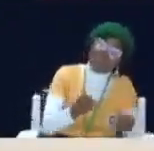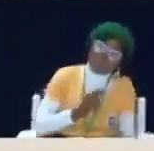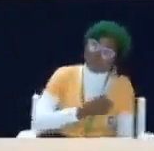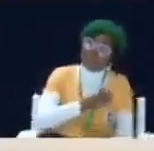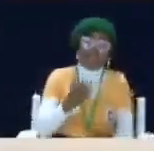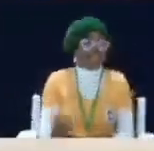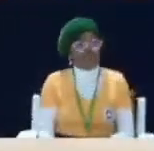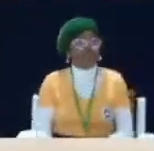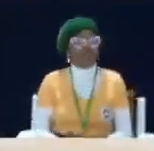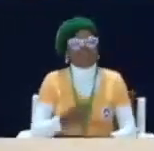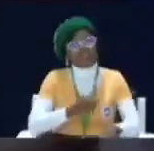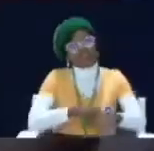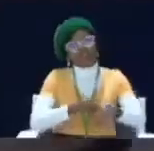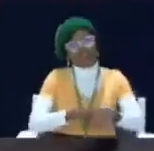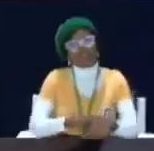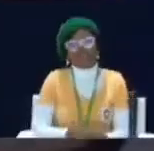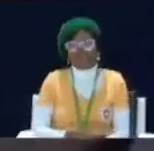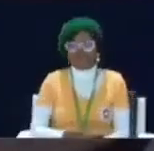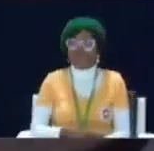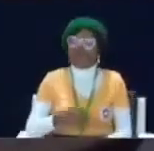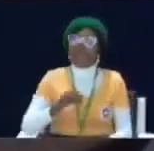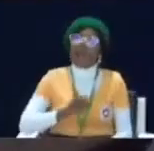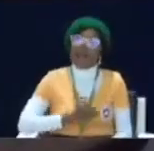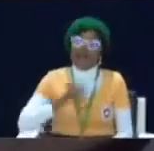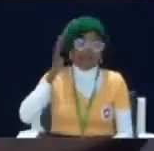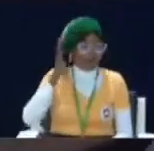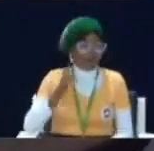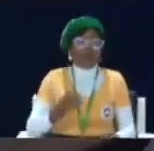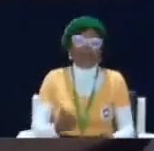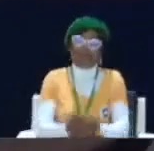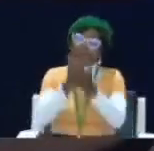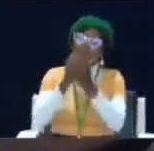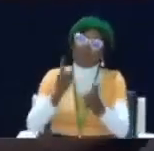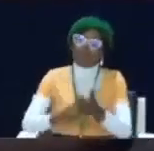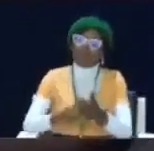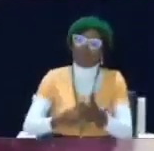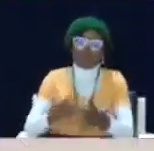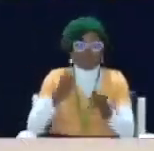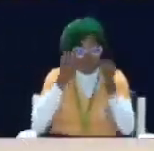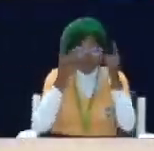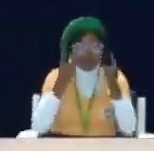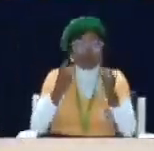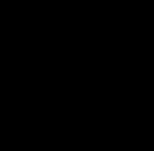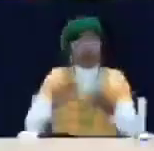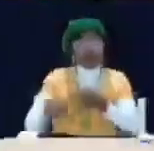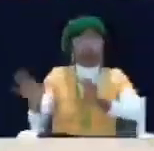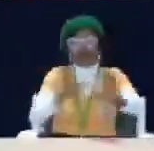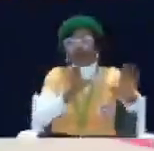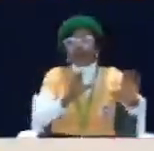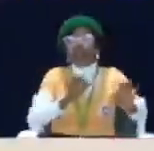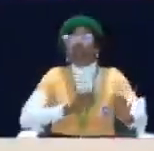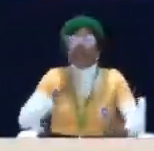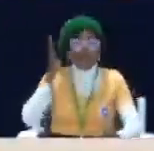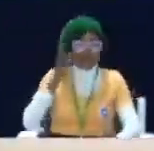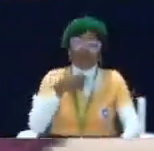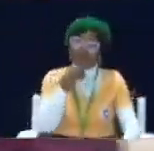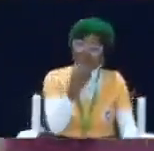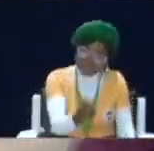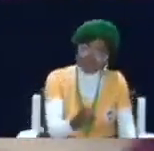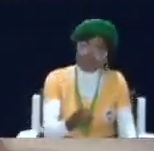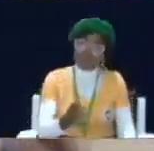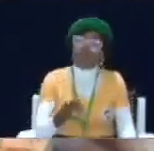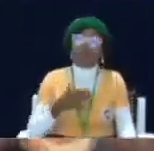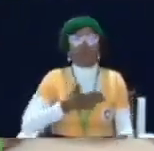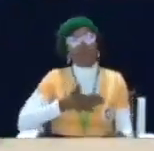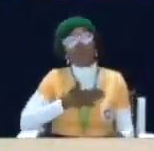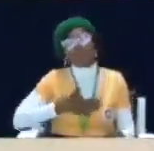Father. I will make them take up your gadgets and move into action. I will tell them the clock is ticking,